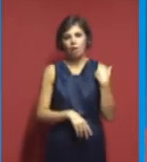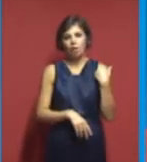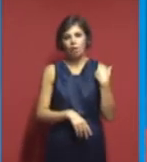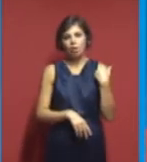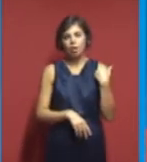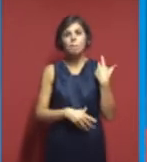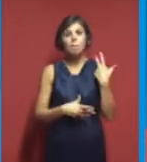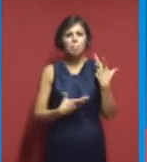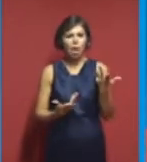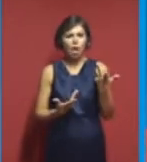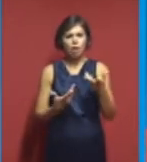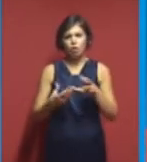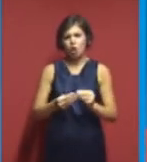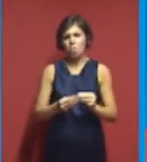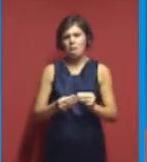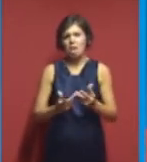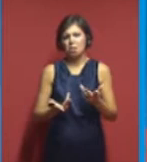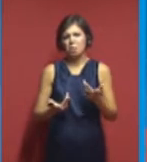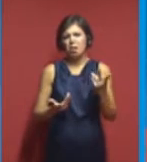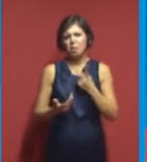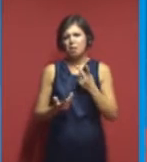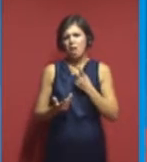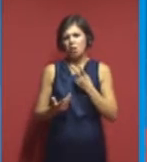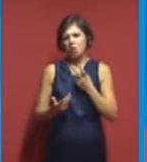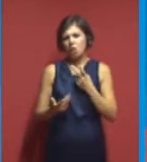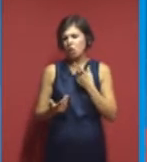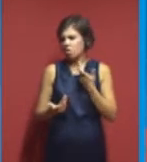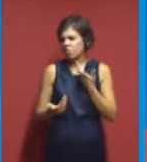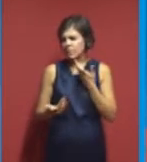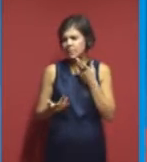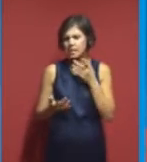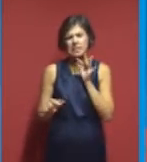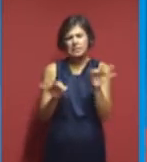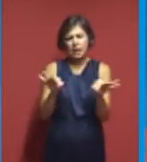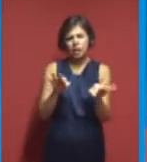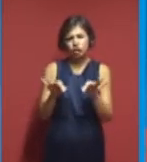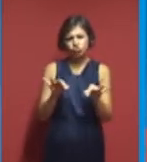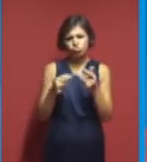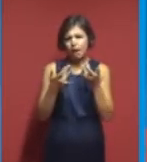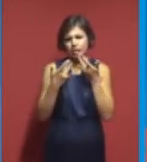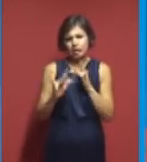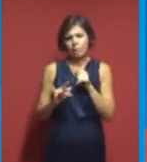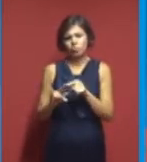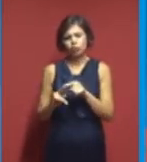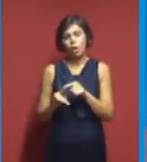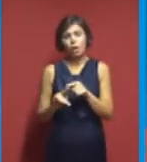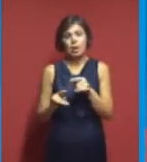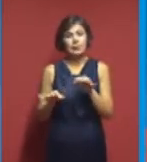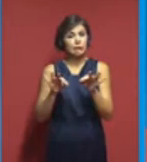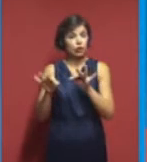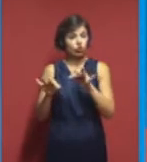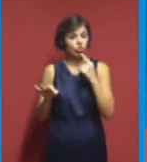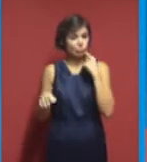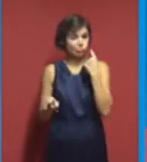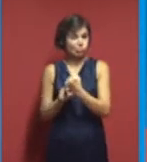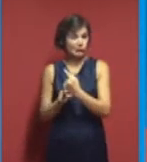What is really interesting is that that same formula was used 1,500 years later with the discovery of a